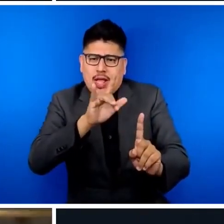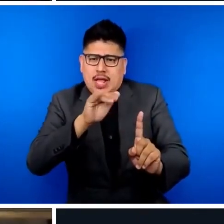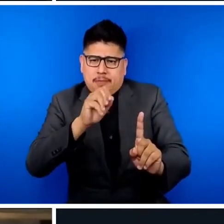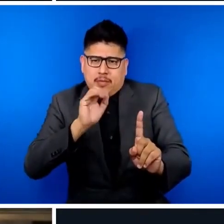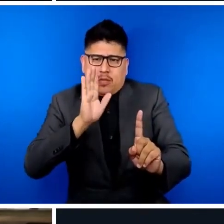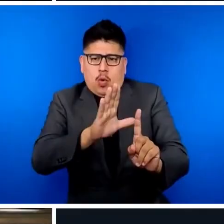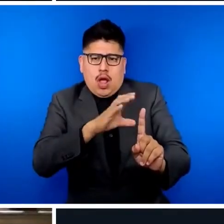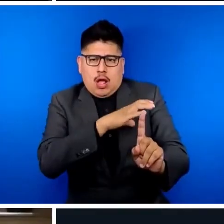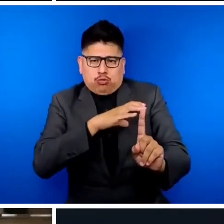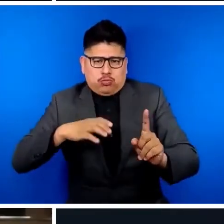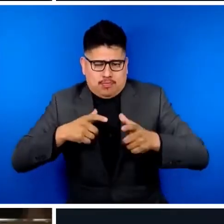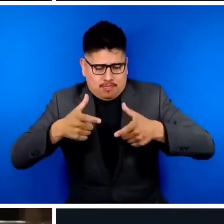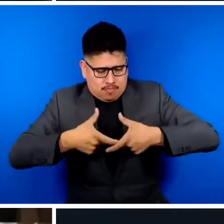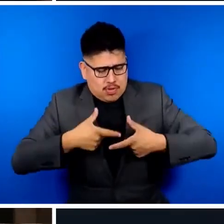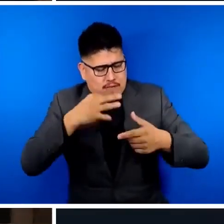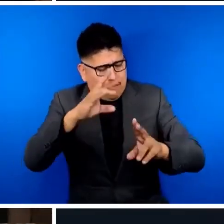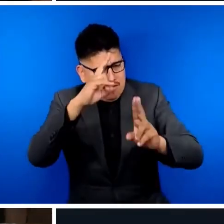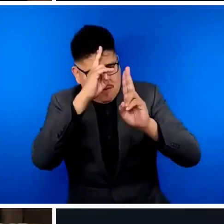Honor.